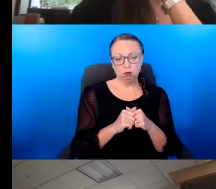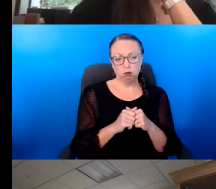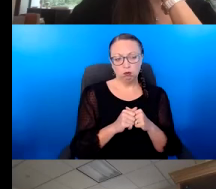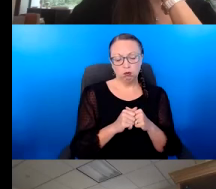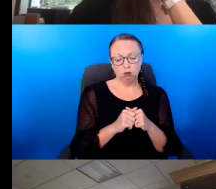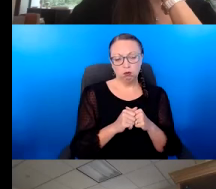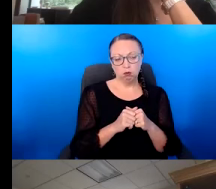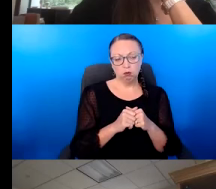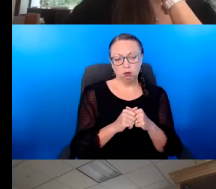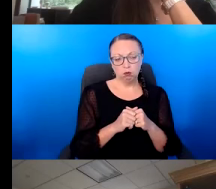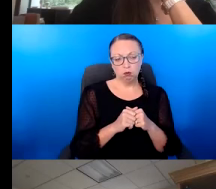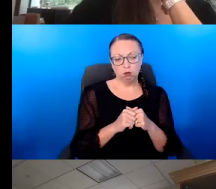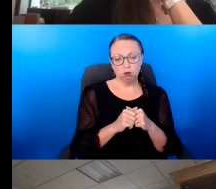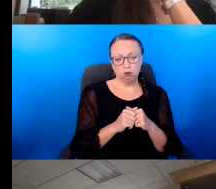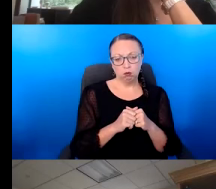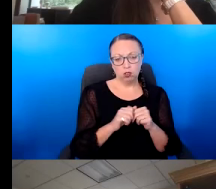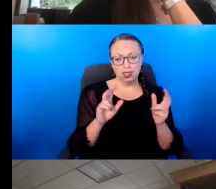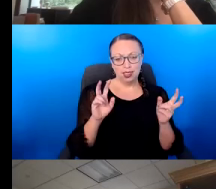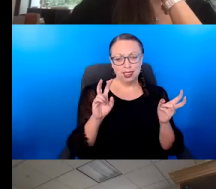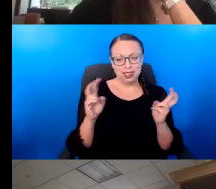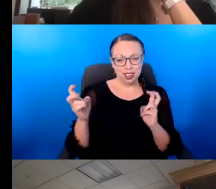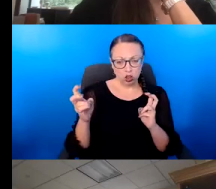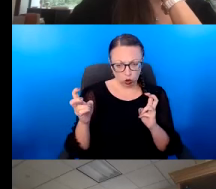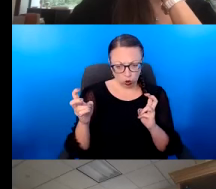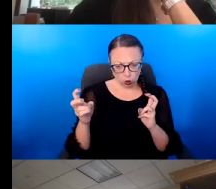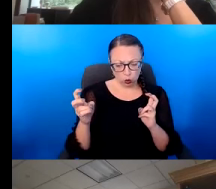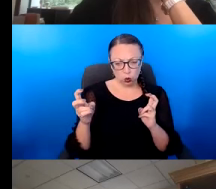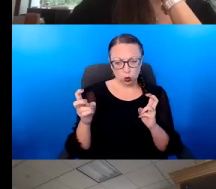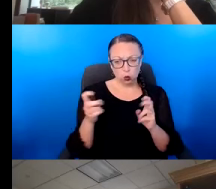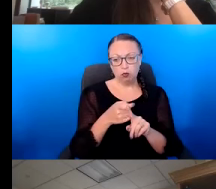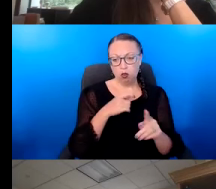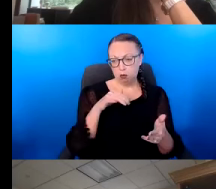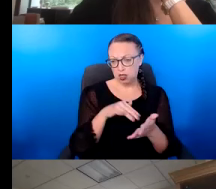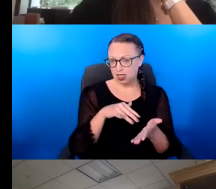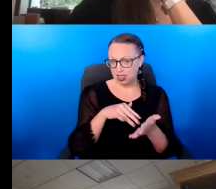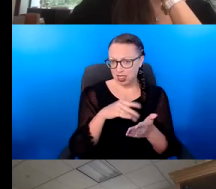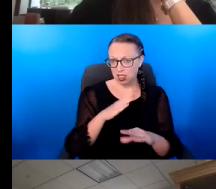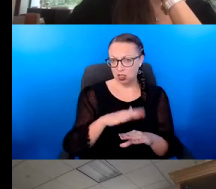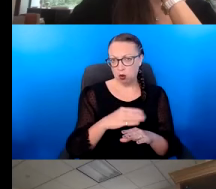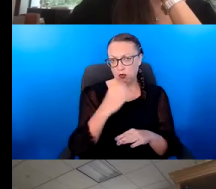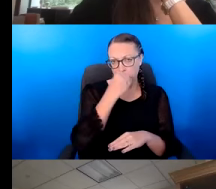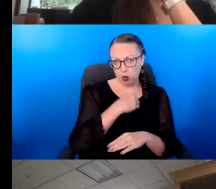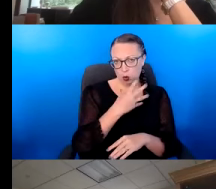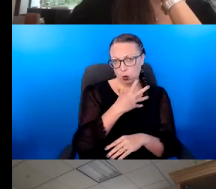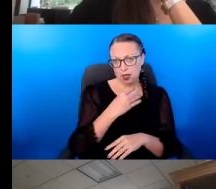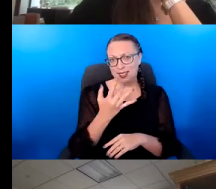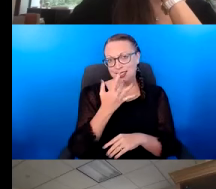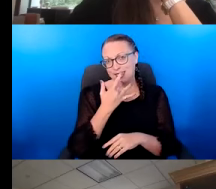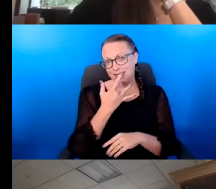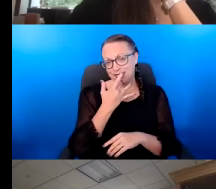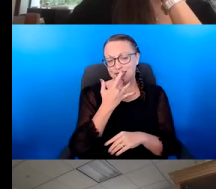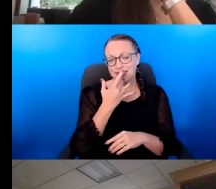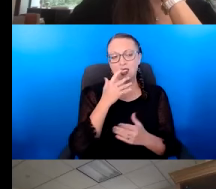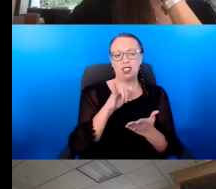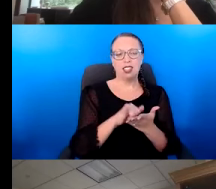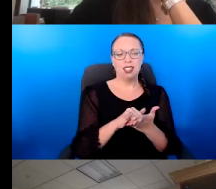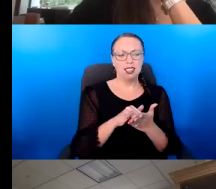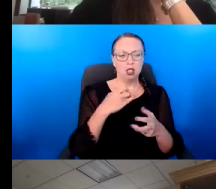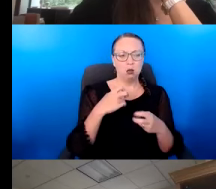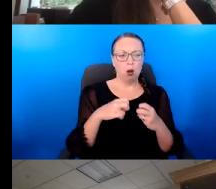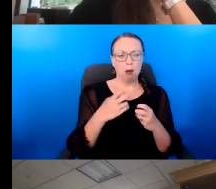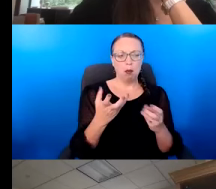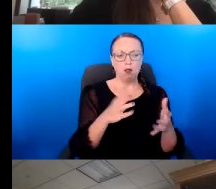is an issue that's going to come out of the studies on food and taste. And this is the problem of overlapping